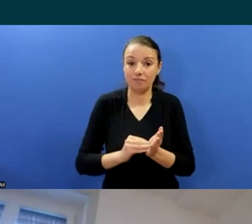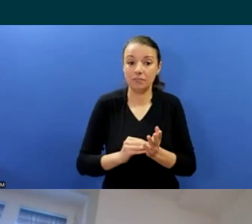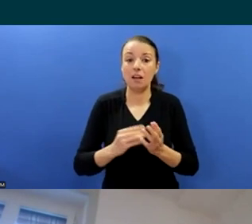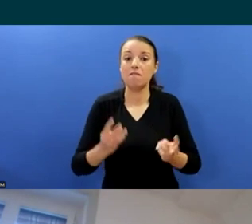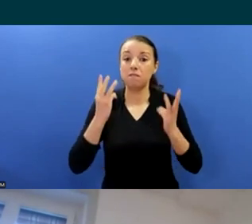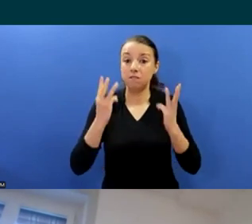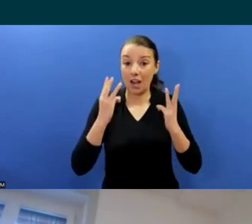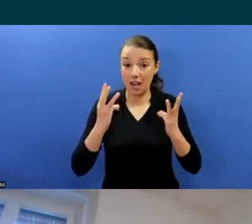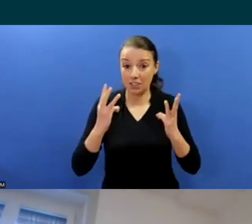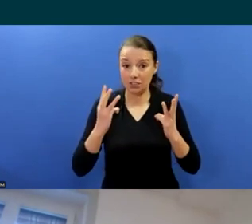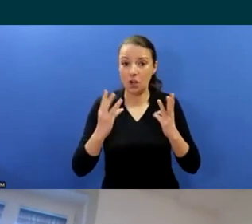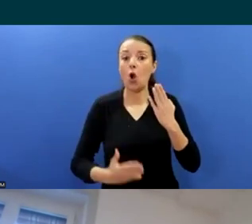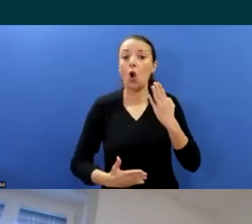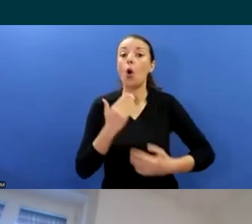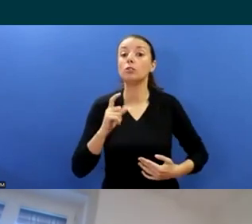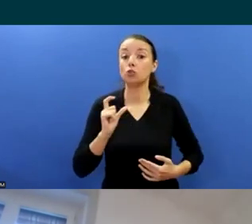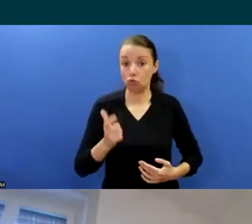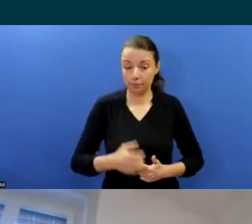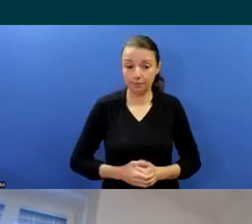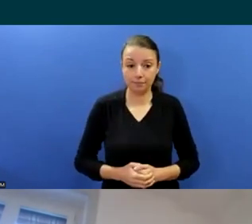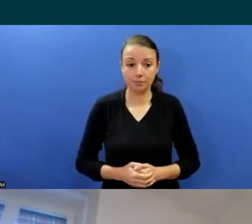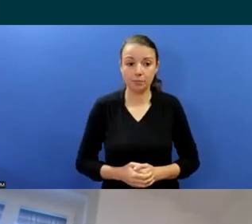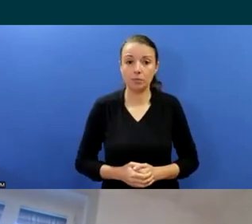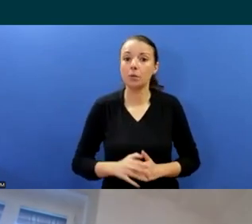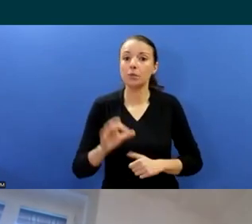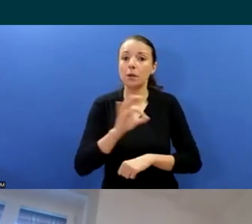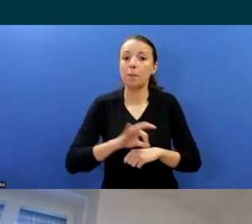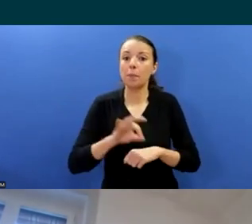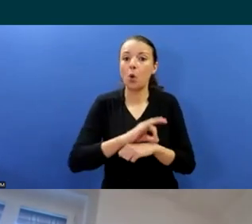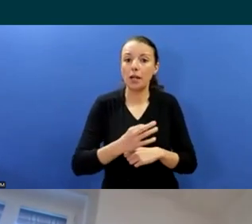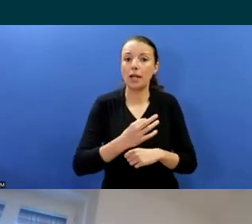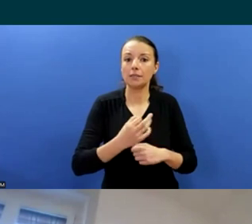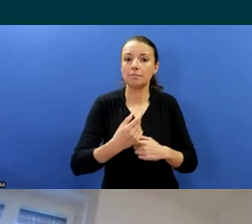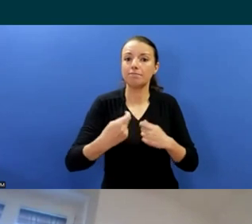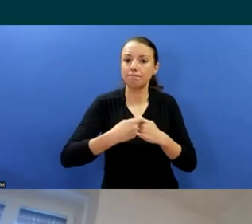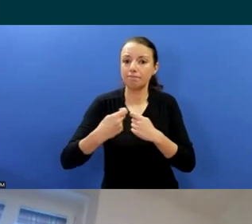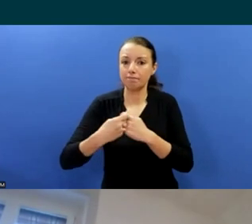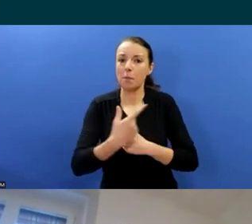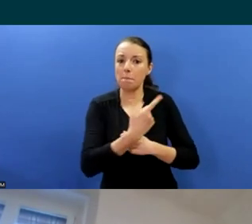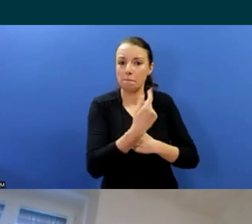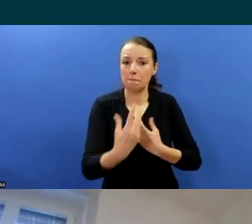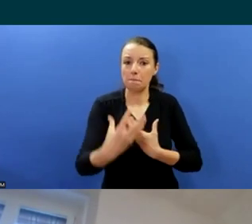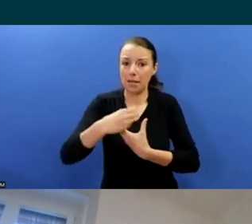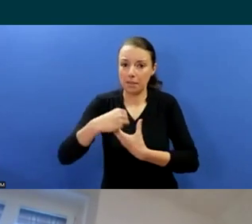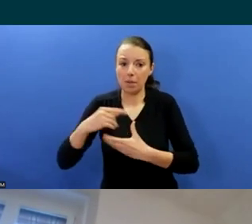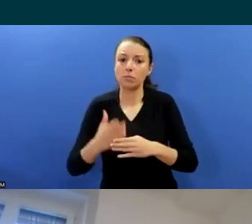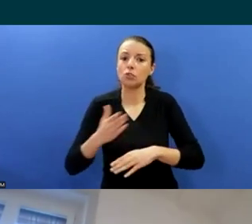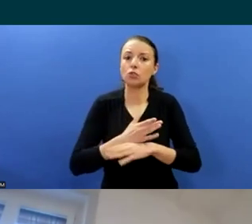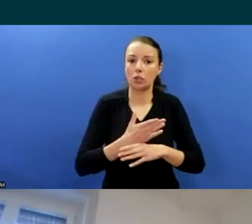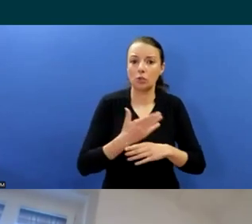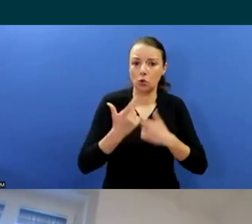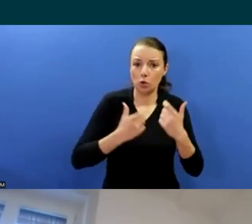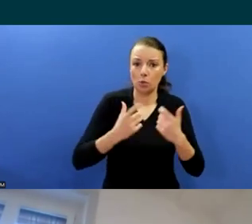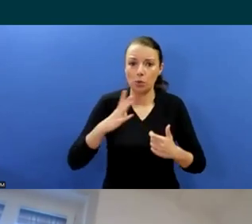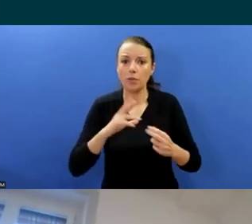participation projects we did before, hence regarding information and consultation activities, it was always the